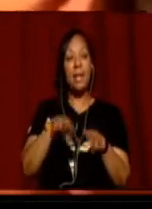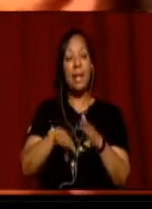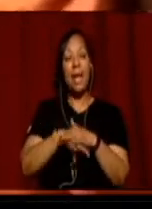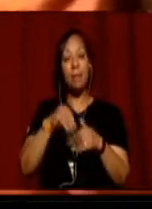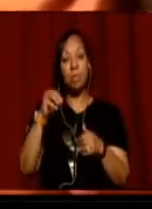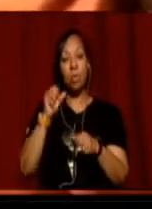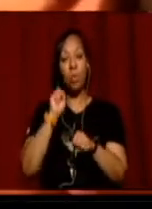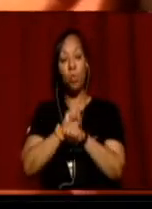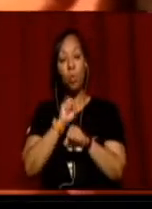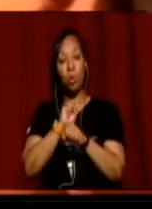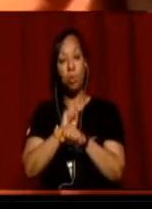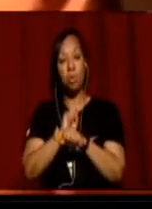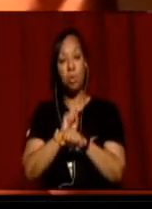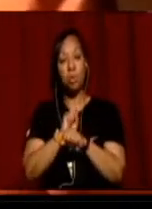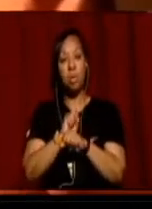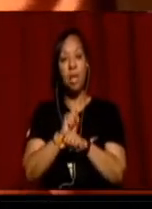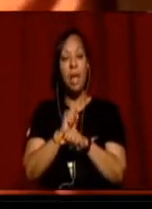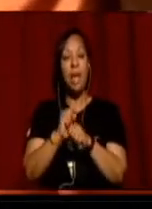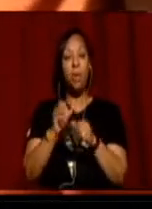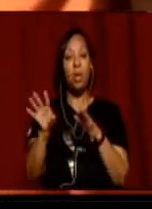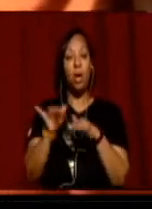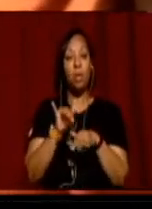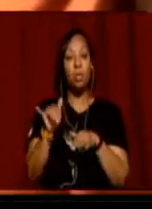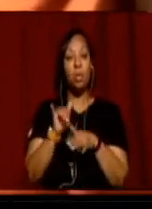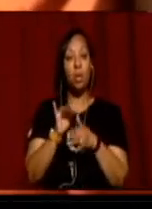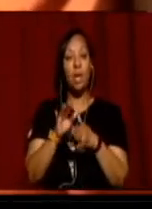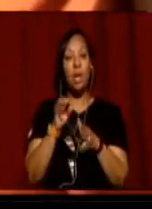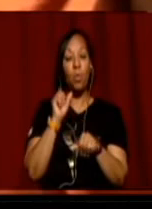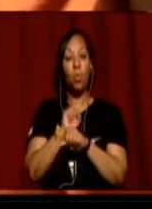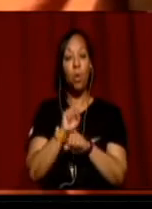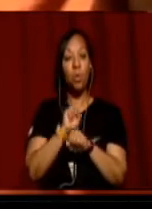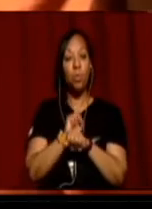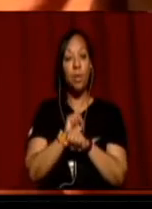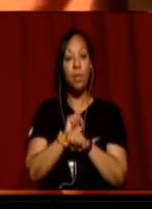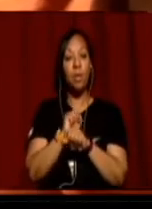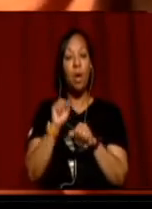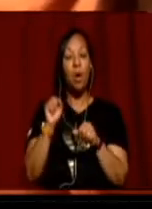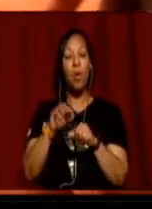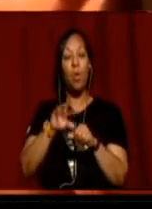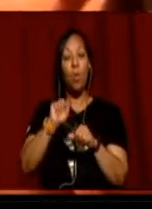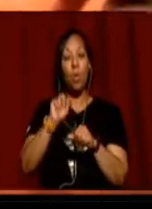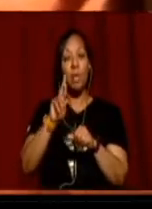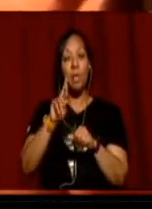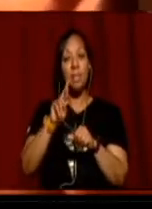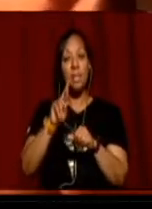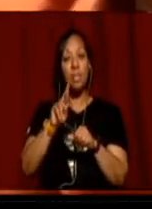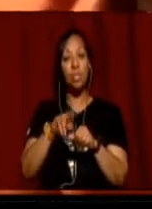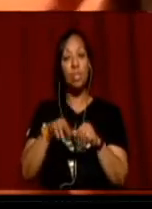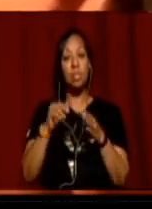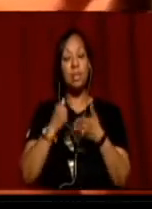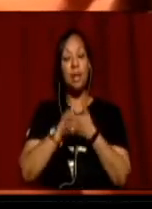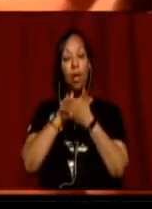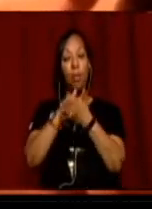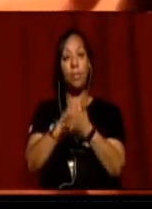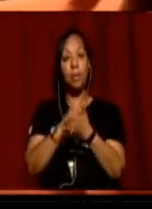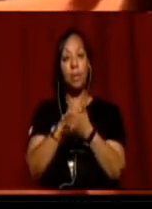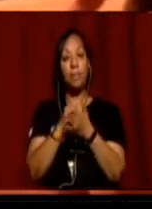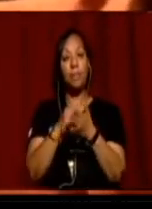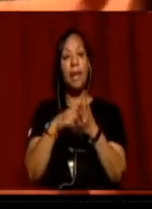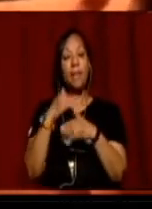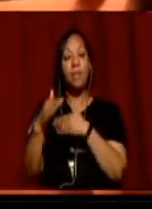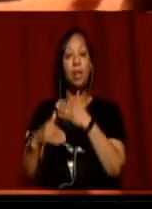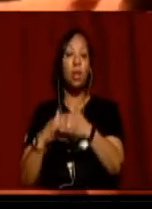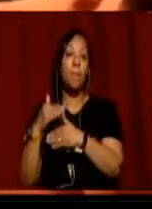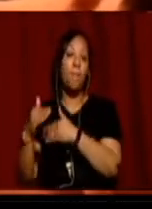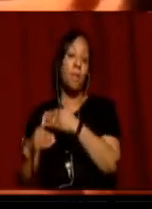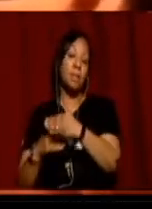outreach workers, because we also want to mobilize and work with community organizations to help us do this. And we are in the process